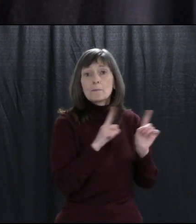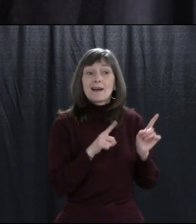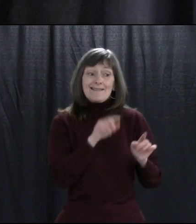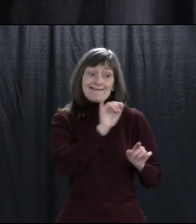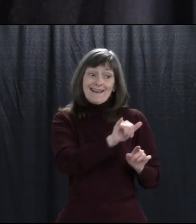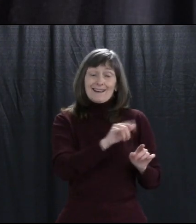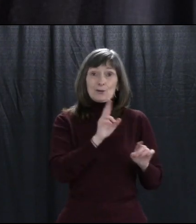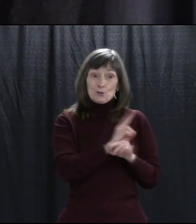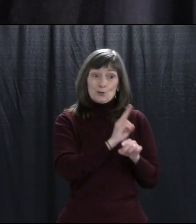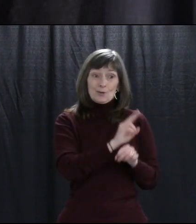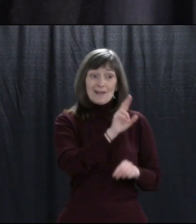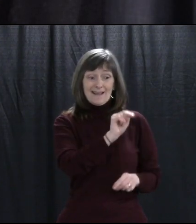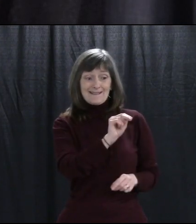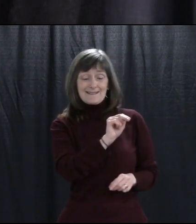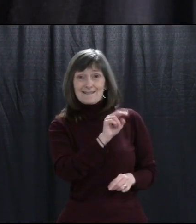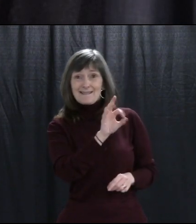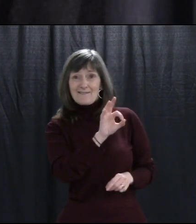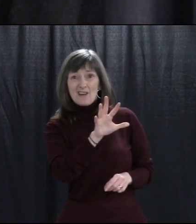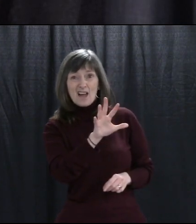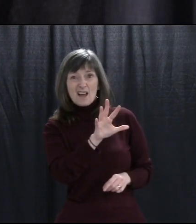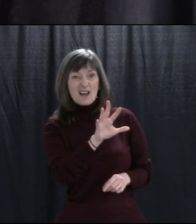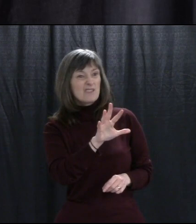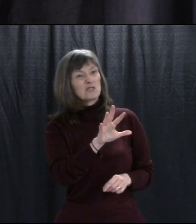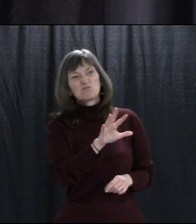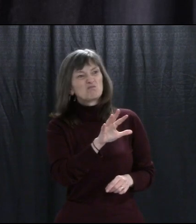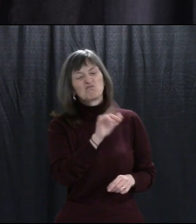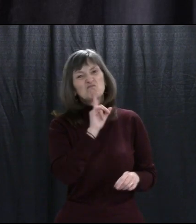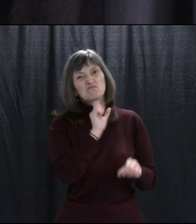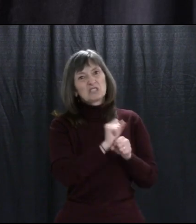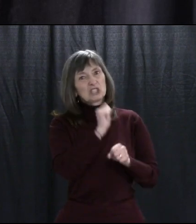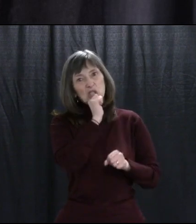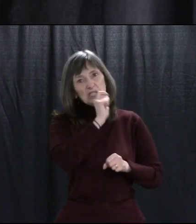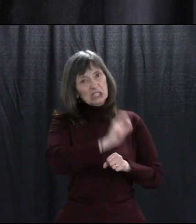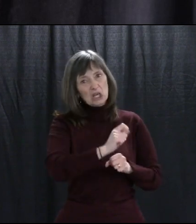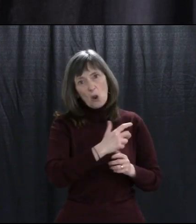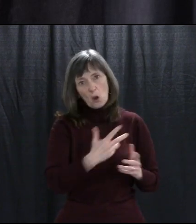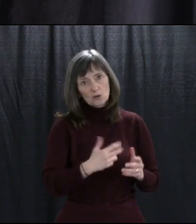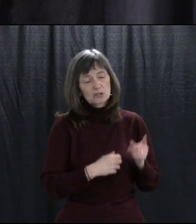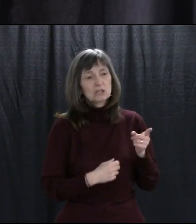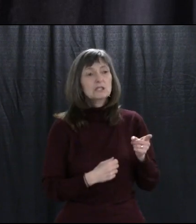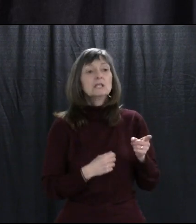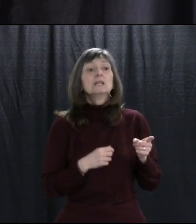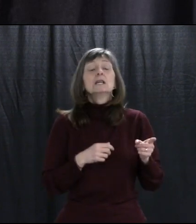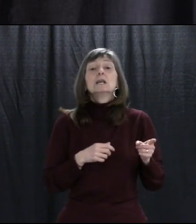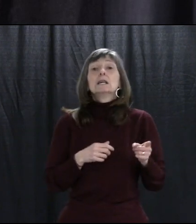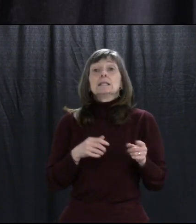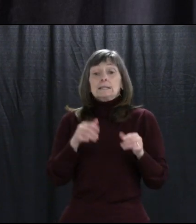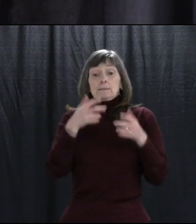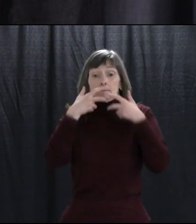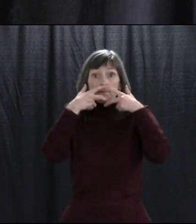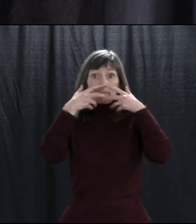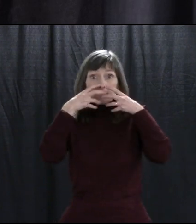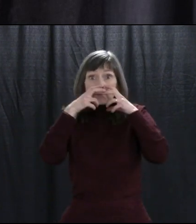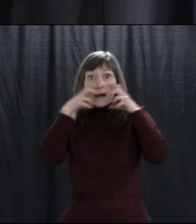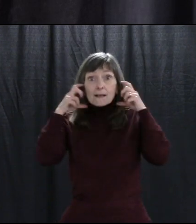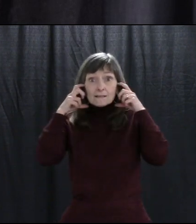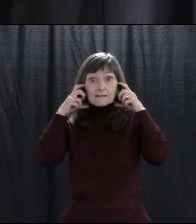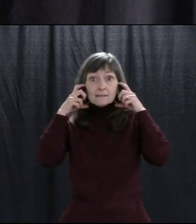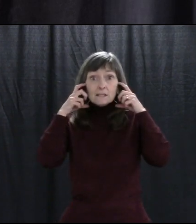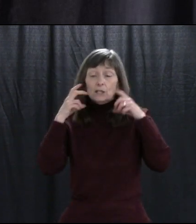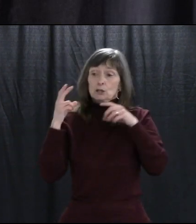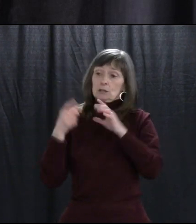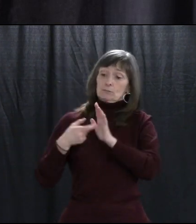those settings is essentially minimal. The standard for mask use is